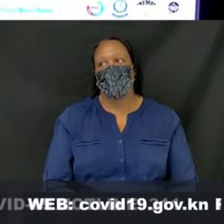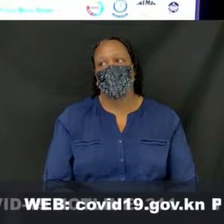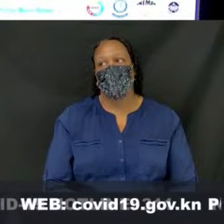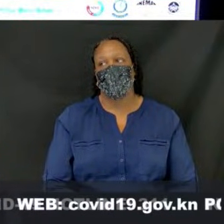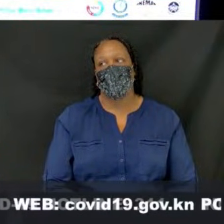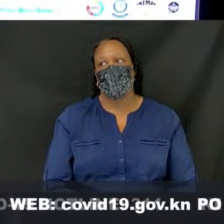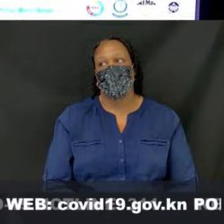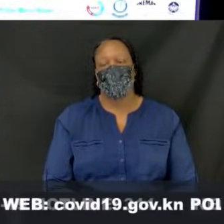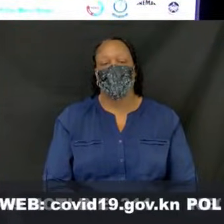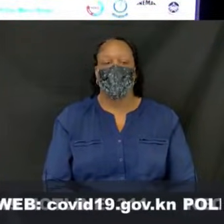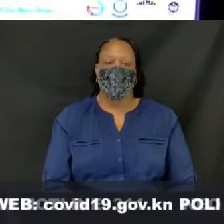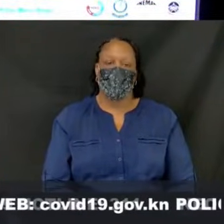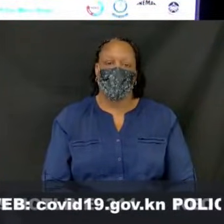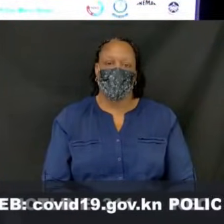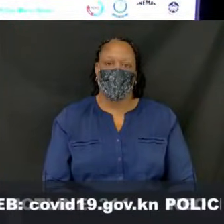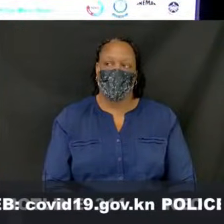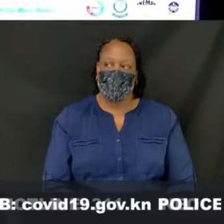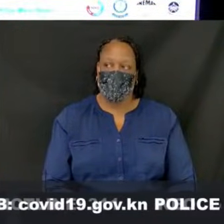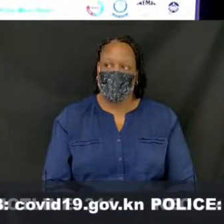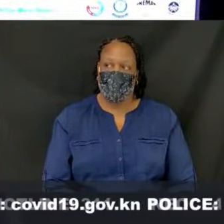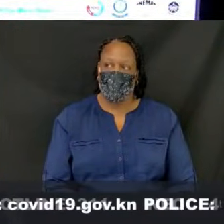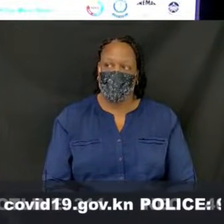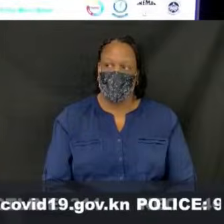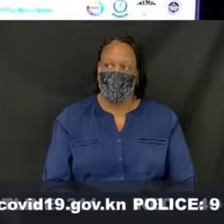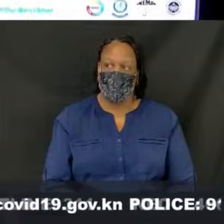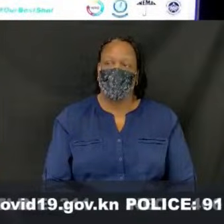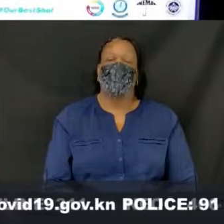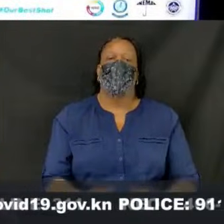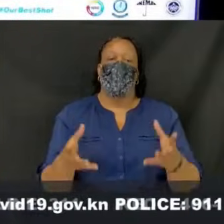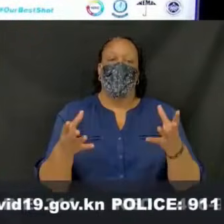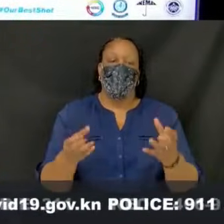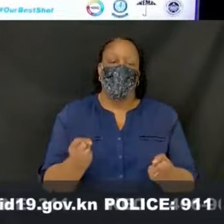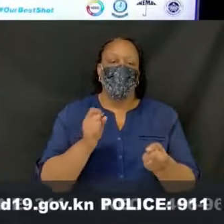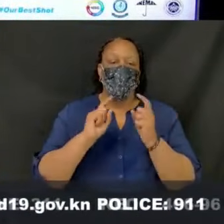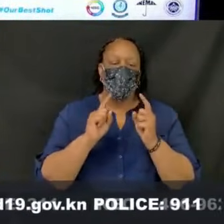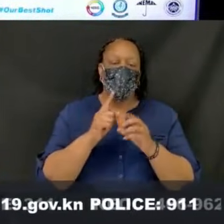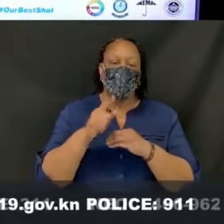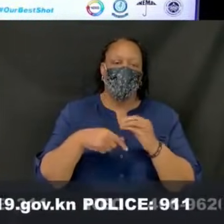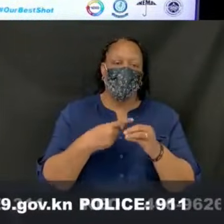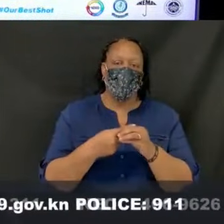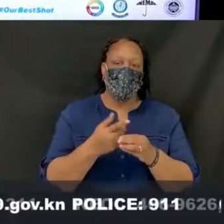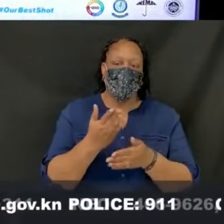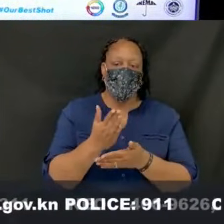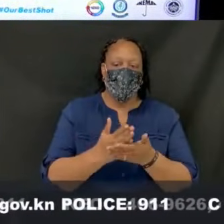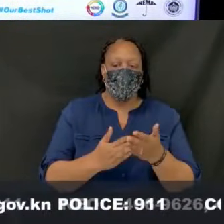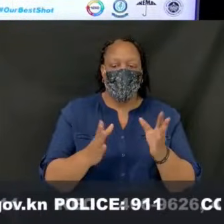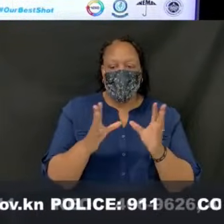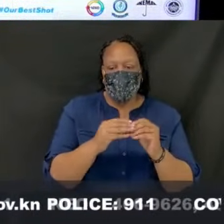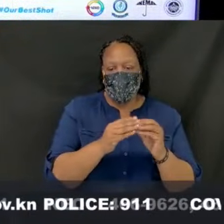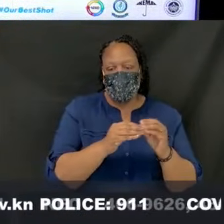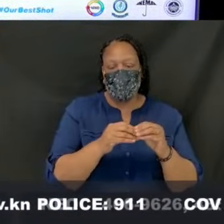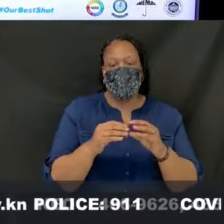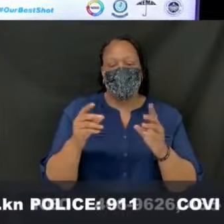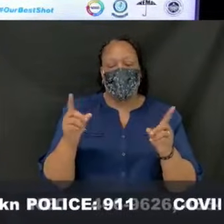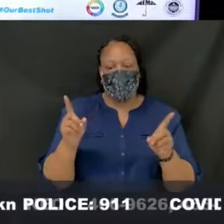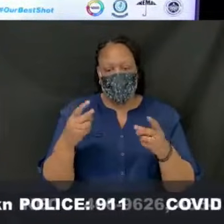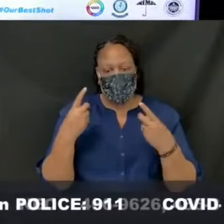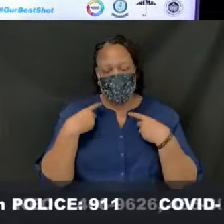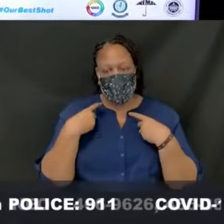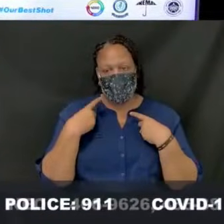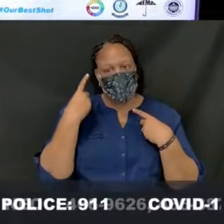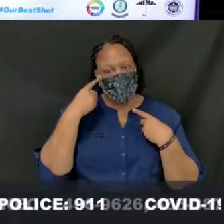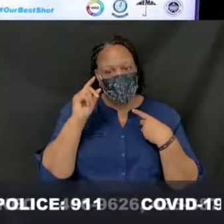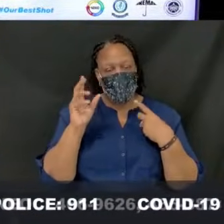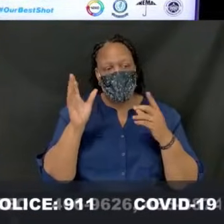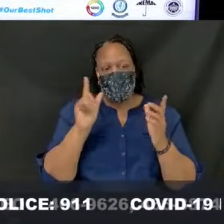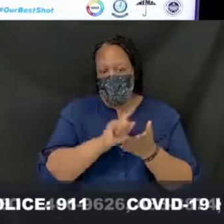Also wish to inform you of some of the engagements we would have had for the past week. For example, the National